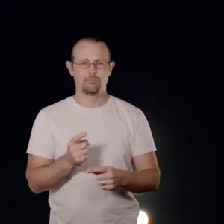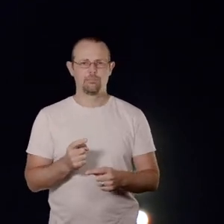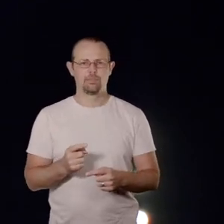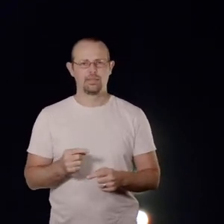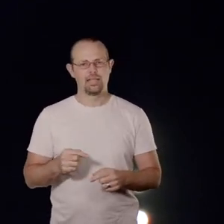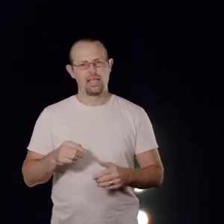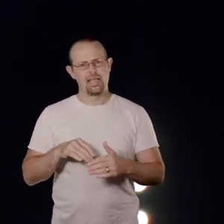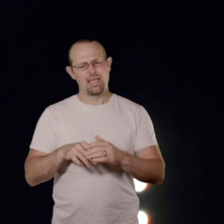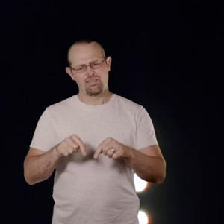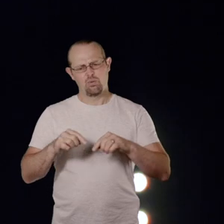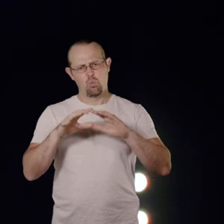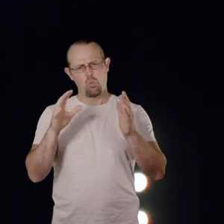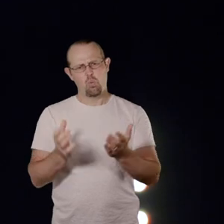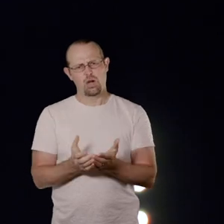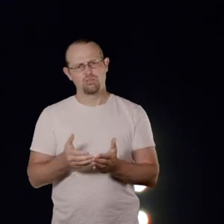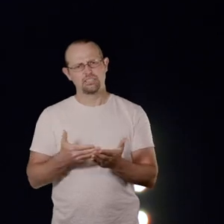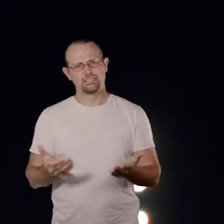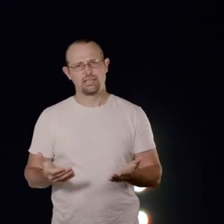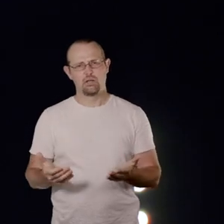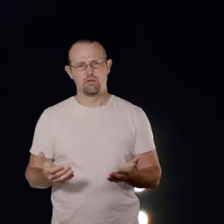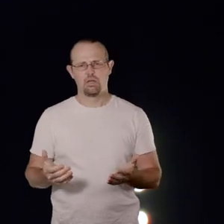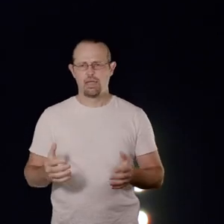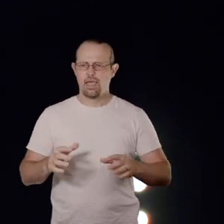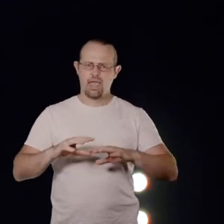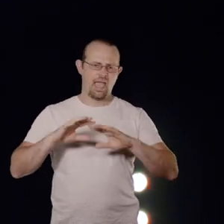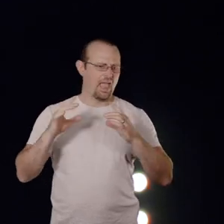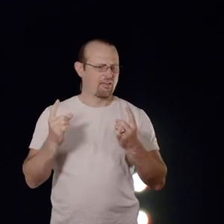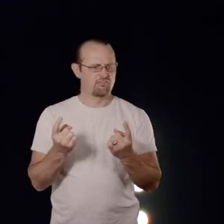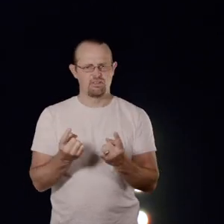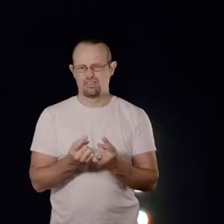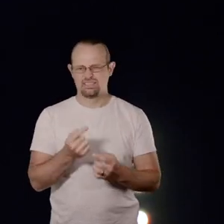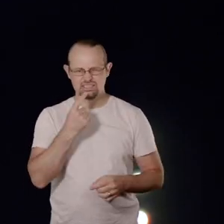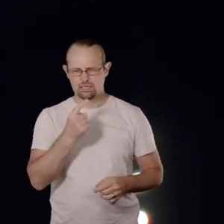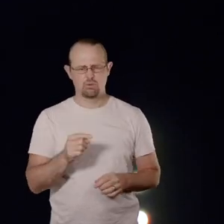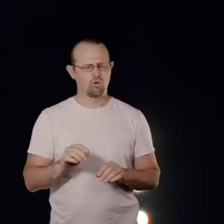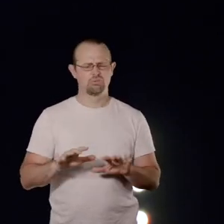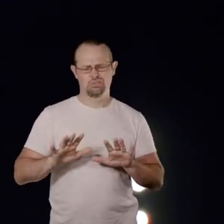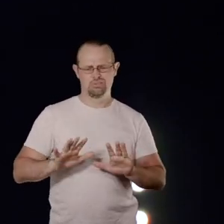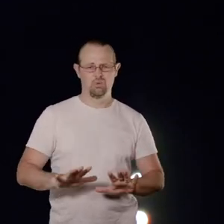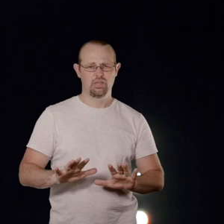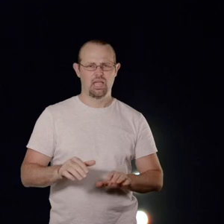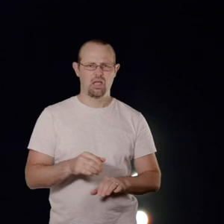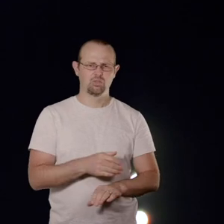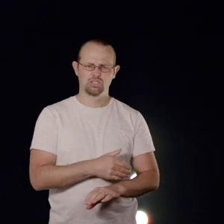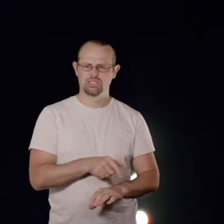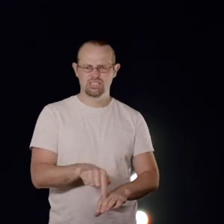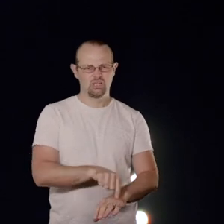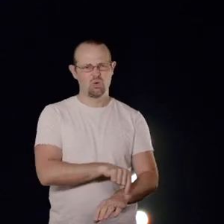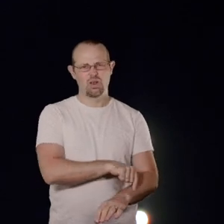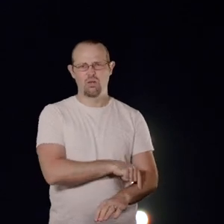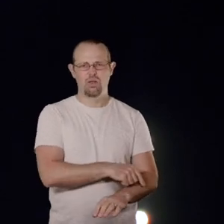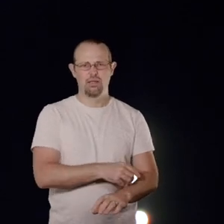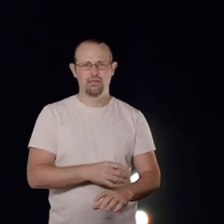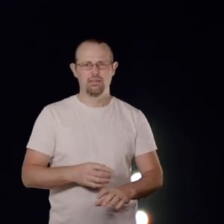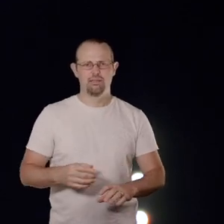us to just slow down. I'm so sorry to hear of the fear that's rising in so many places. Fear of money and the lack